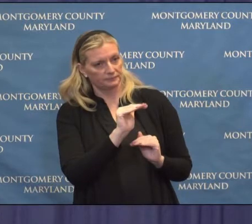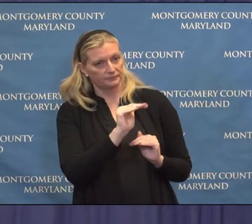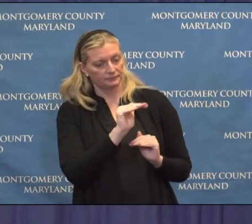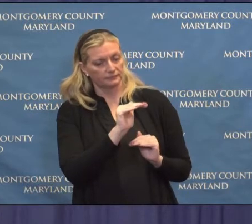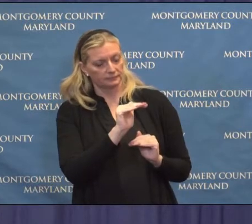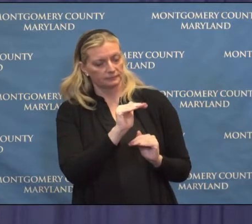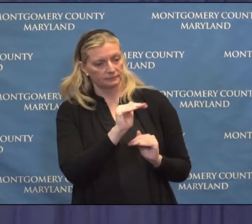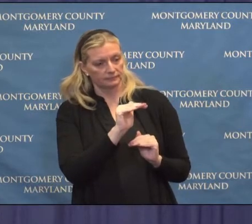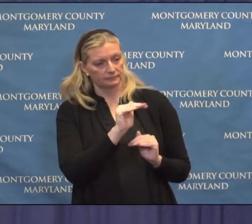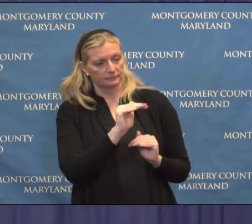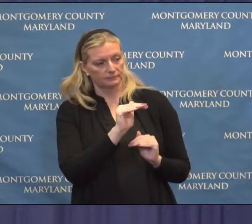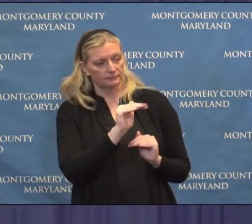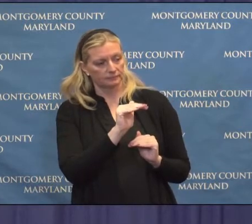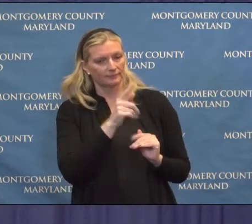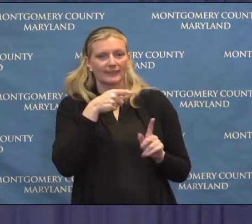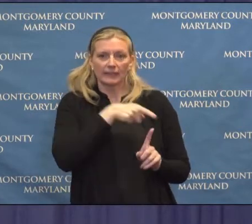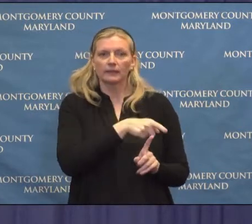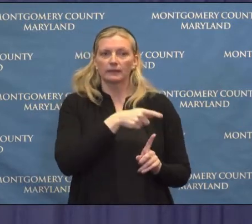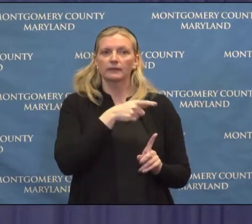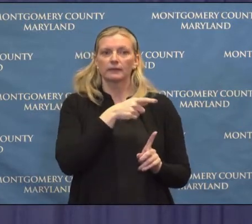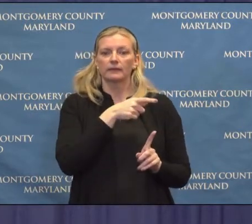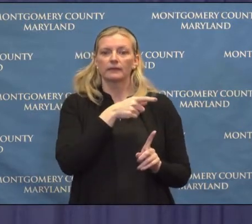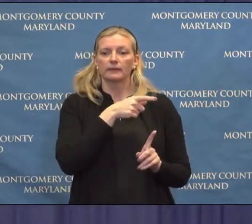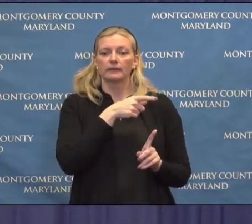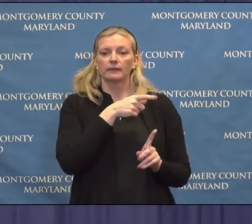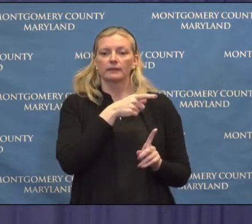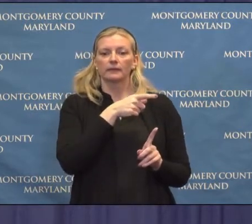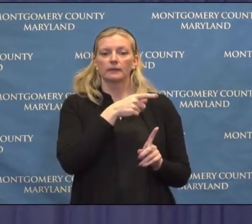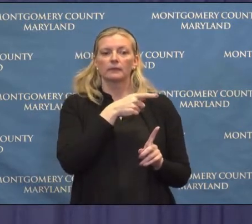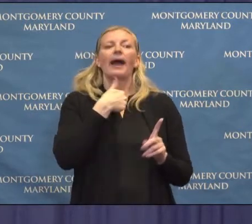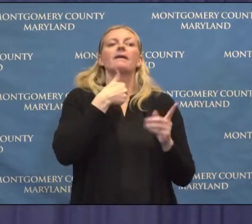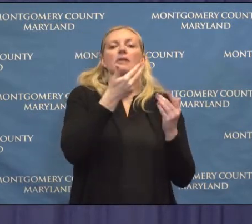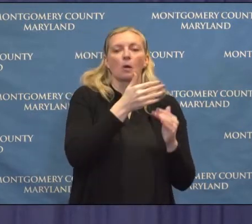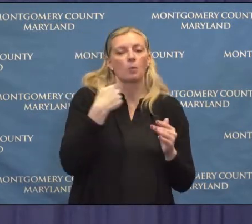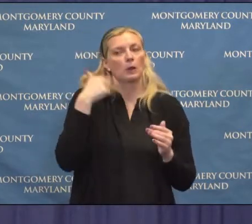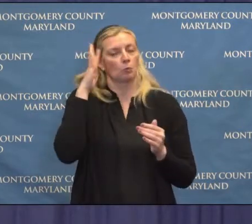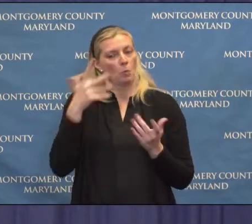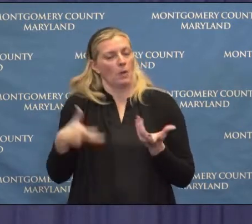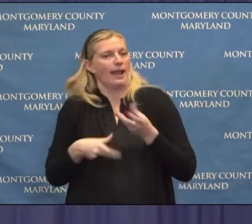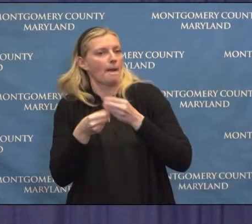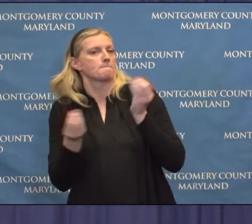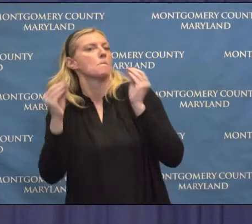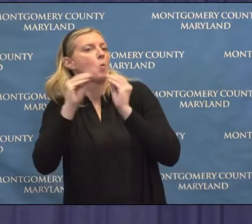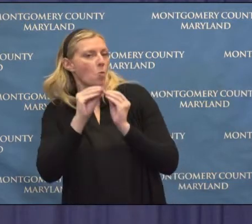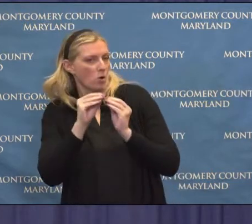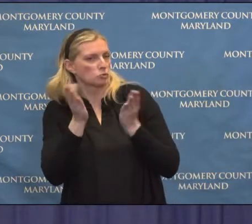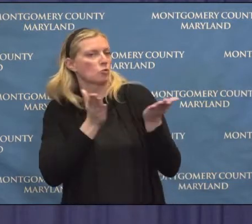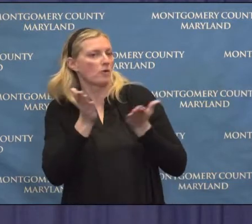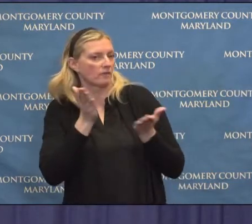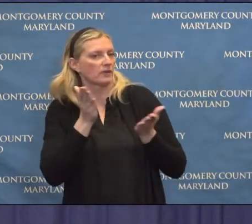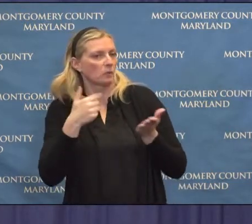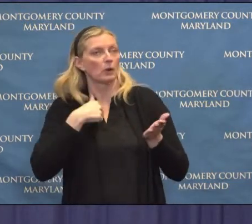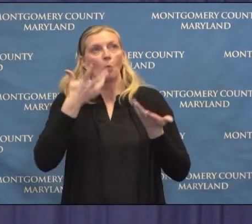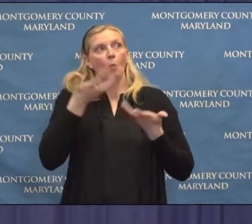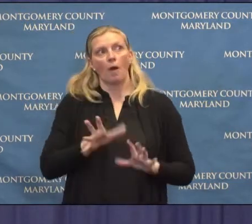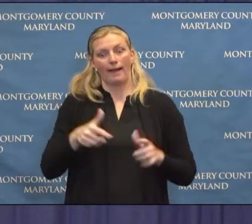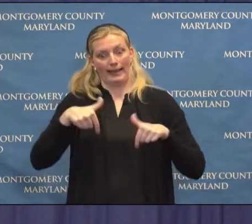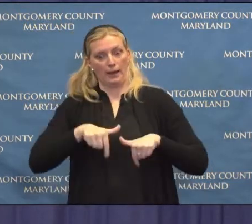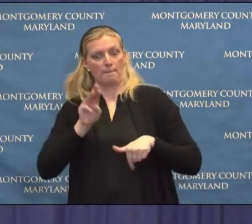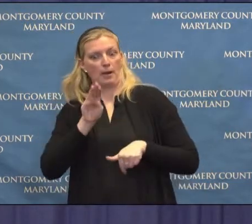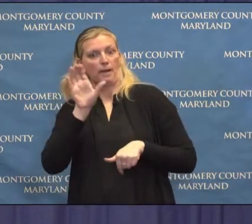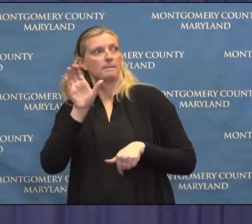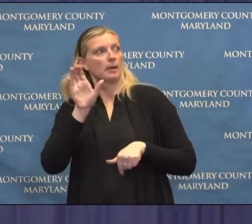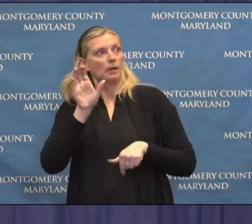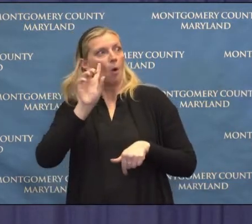than what we could possibly do in the county, and we didn't want people thinking that the county was going to be the only salvation. I